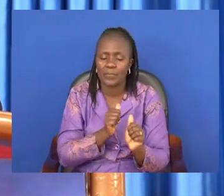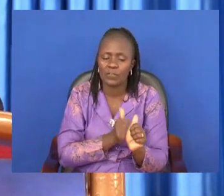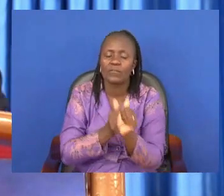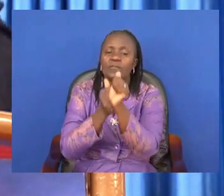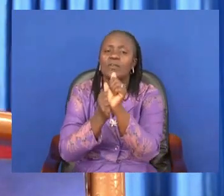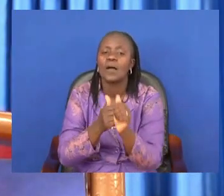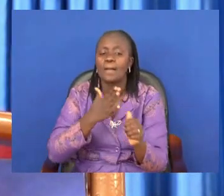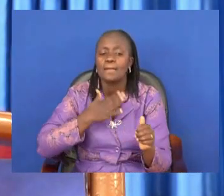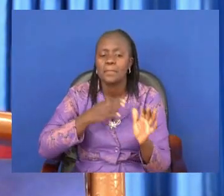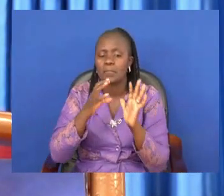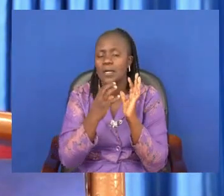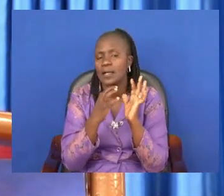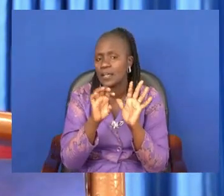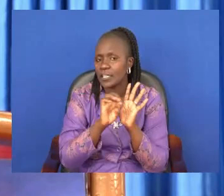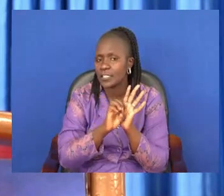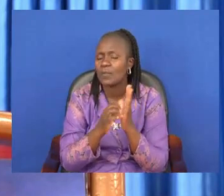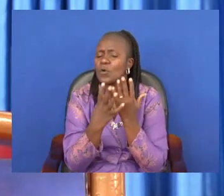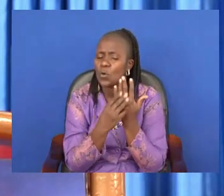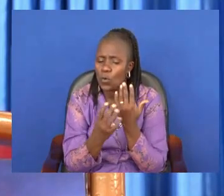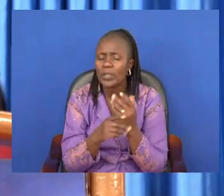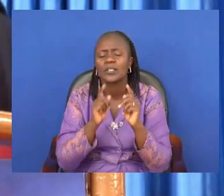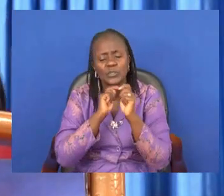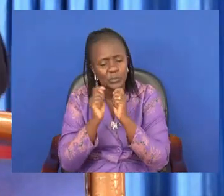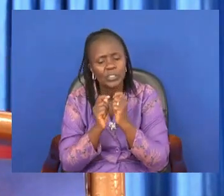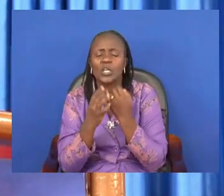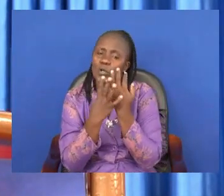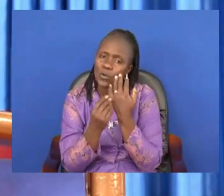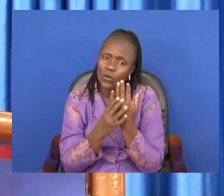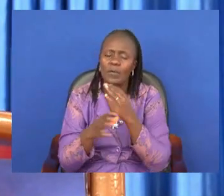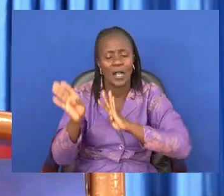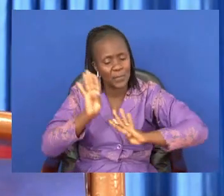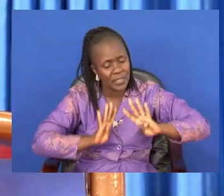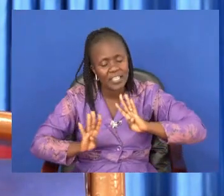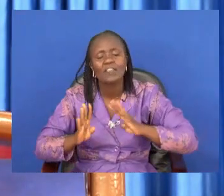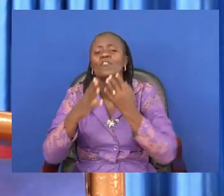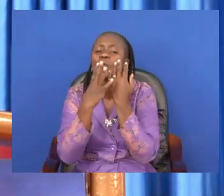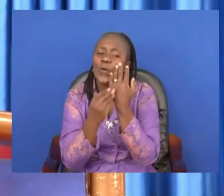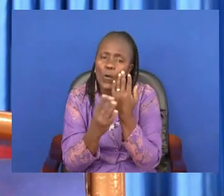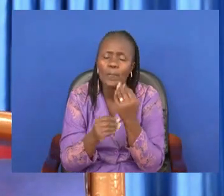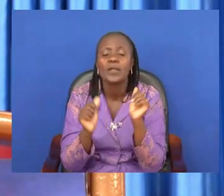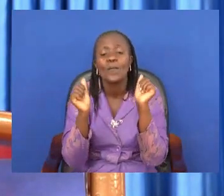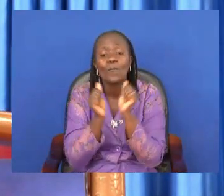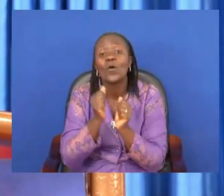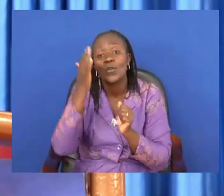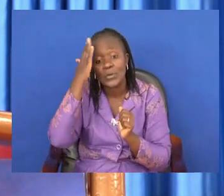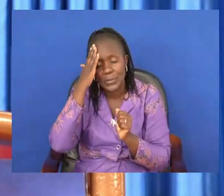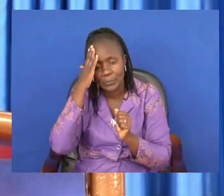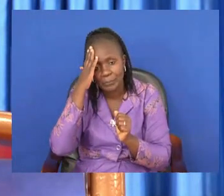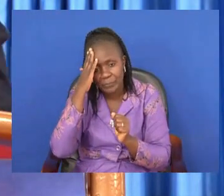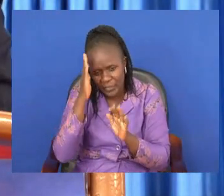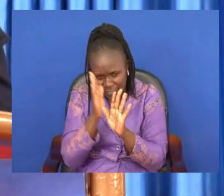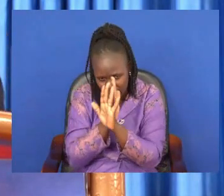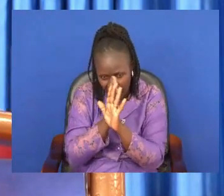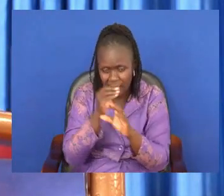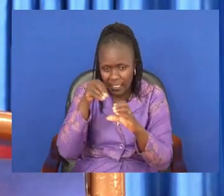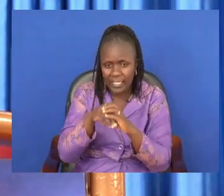examples. Copy the way I speak. Copy the way I behave. Paul knows very well he is hidden in